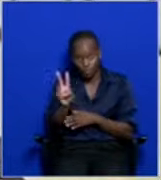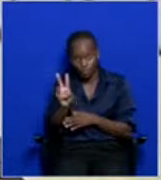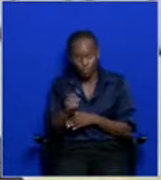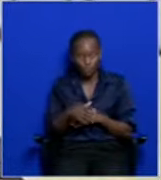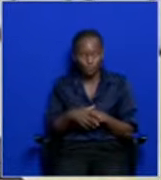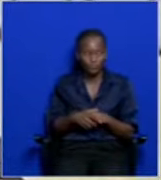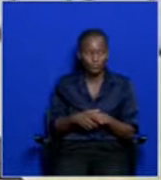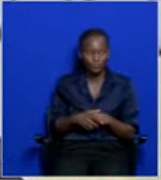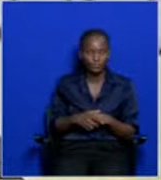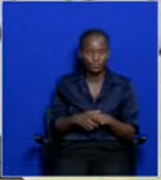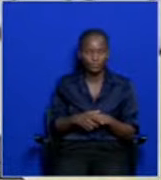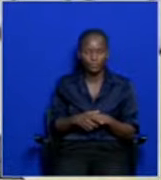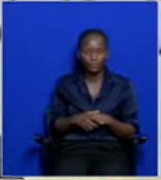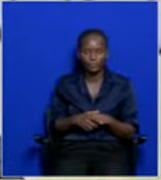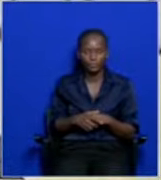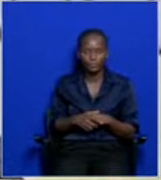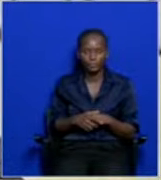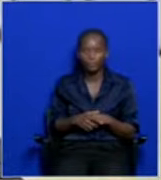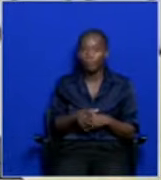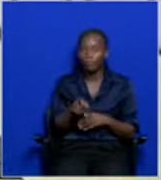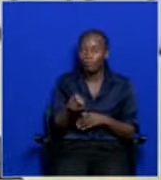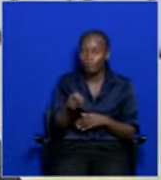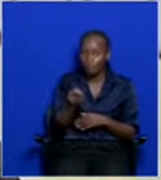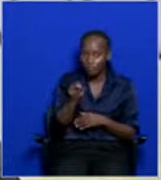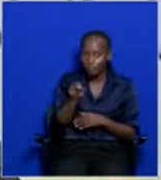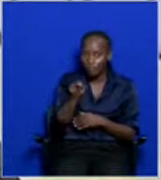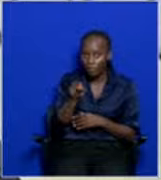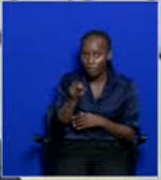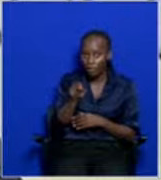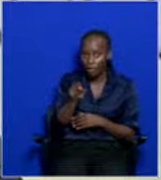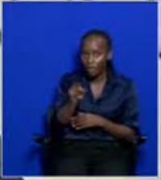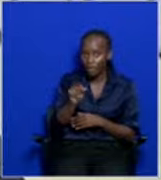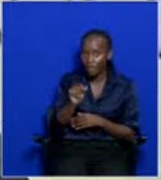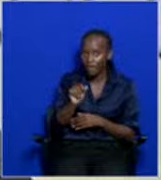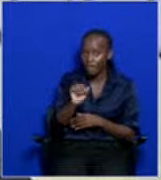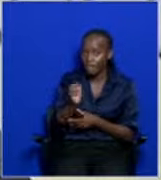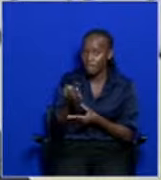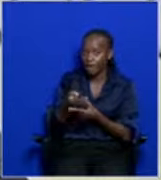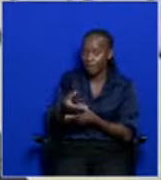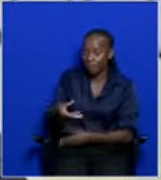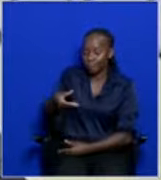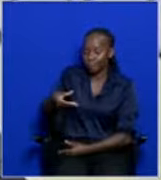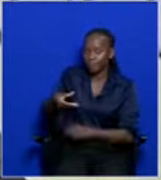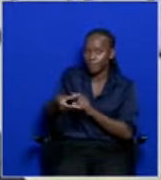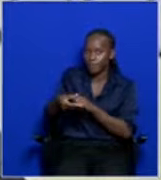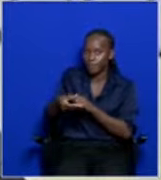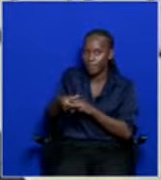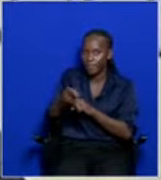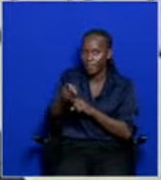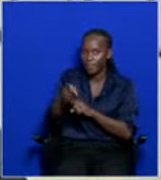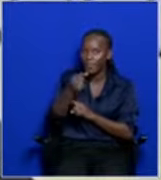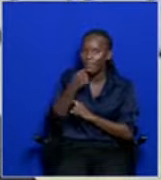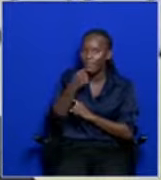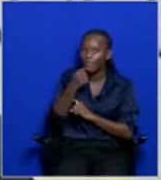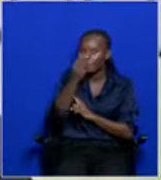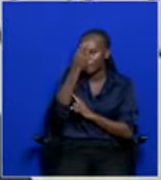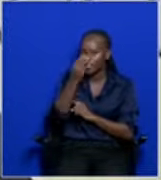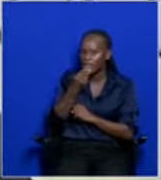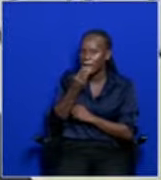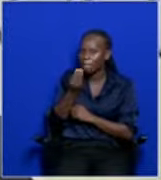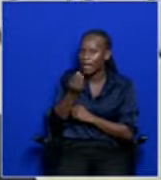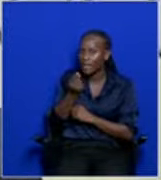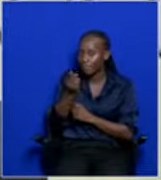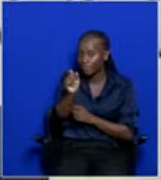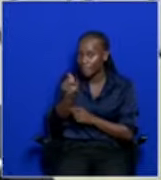that big file we're just looking at now with the money picture. Yes. If you go to page 512.